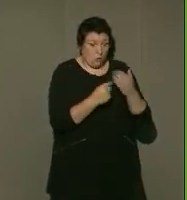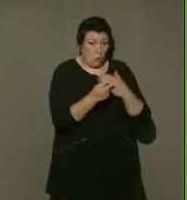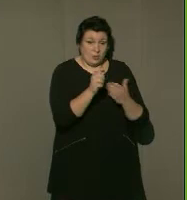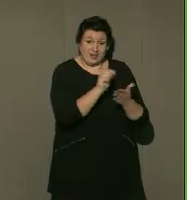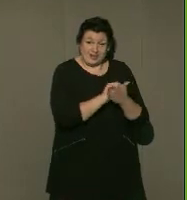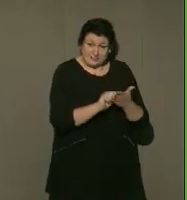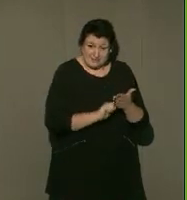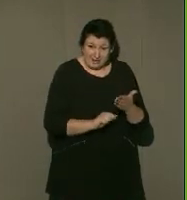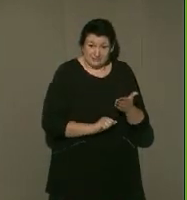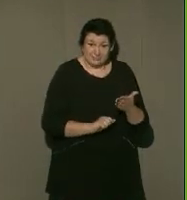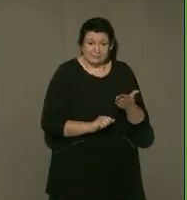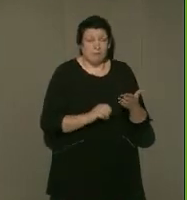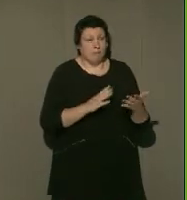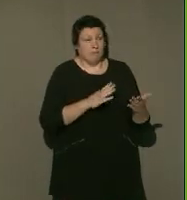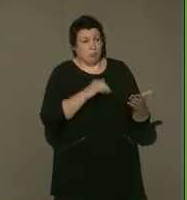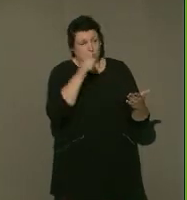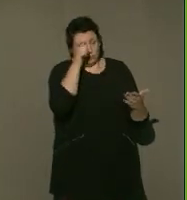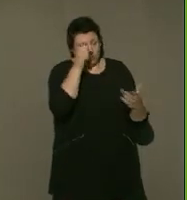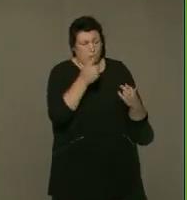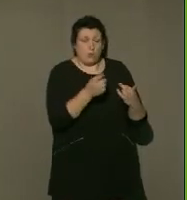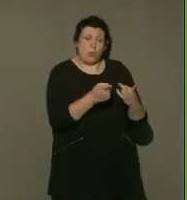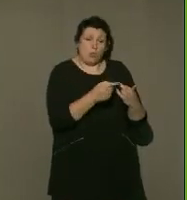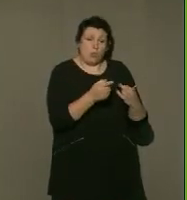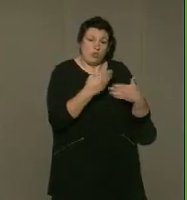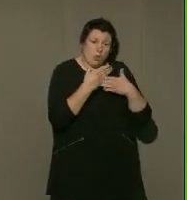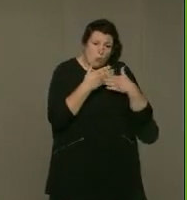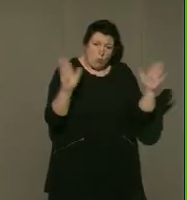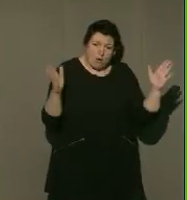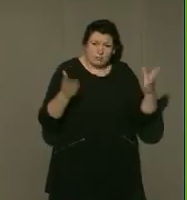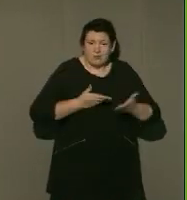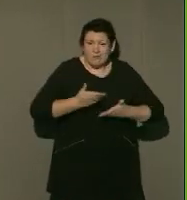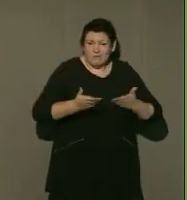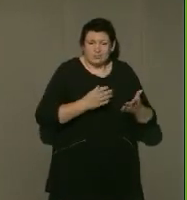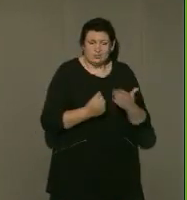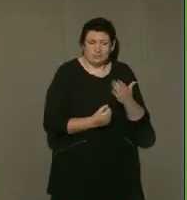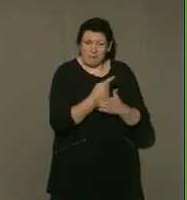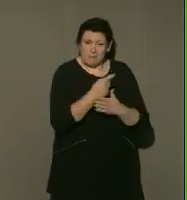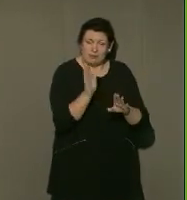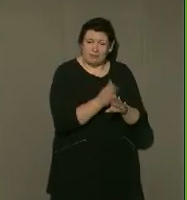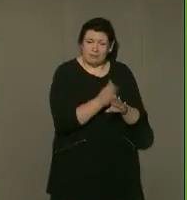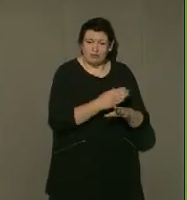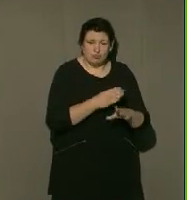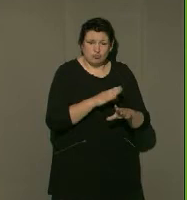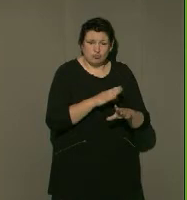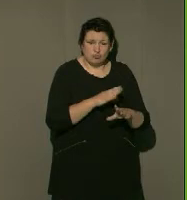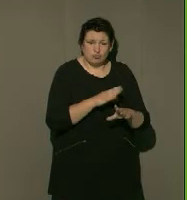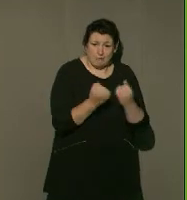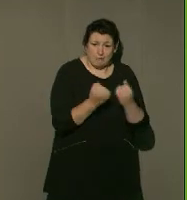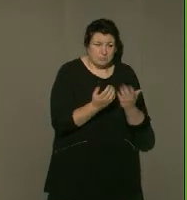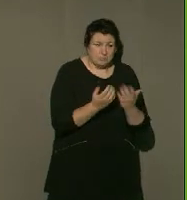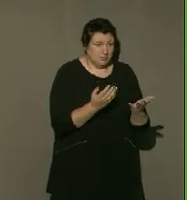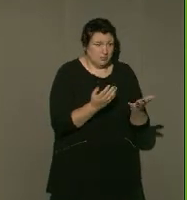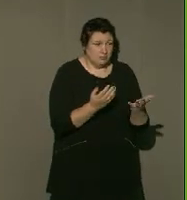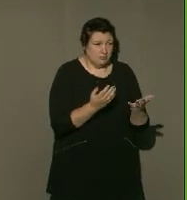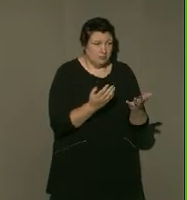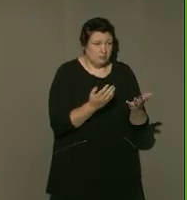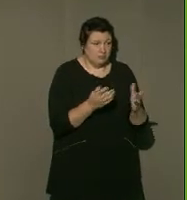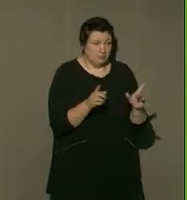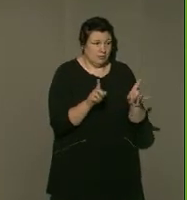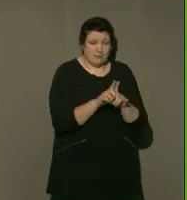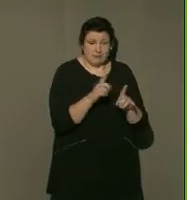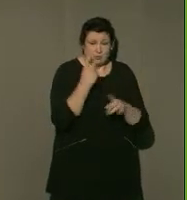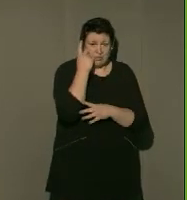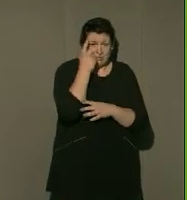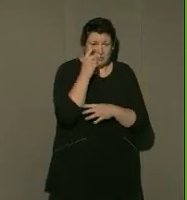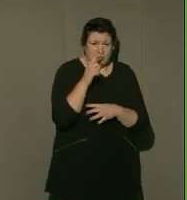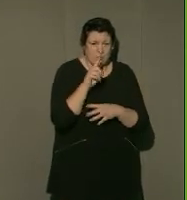you know about the wider debates that are happening in the Green Party, and you make a big assumption about what